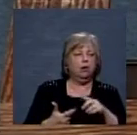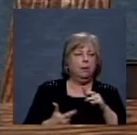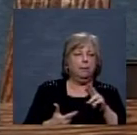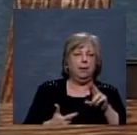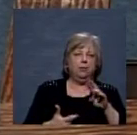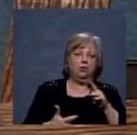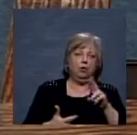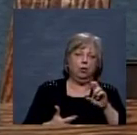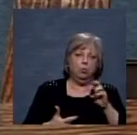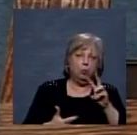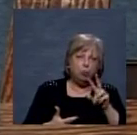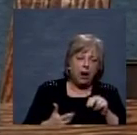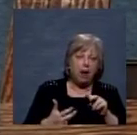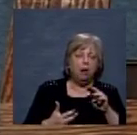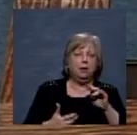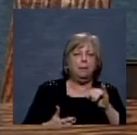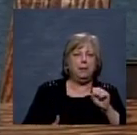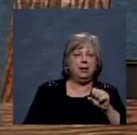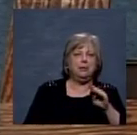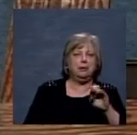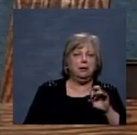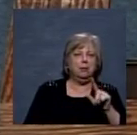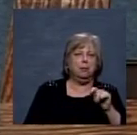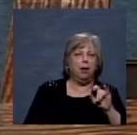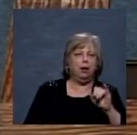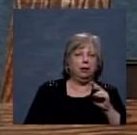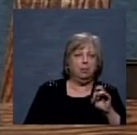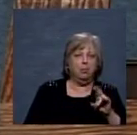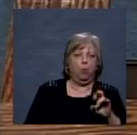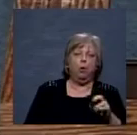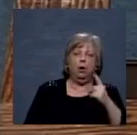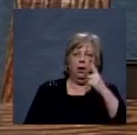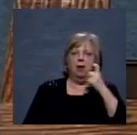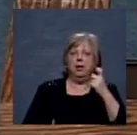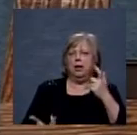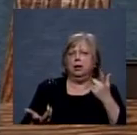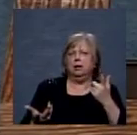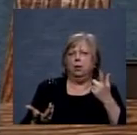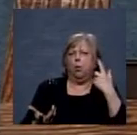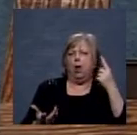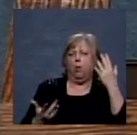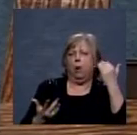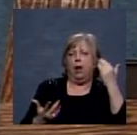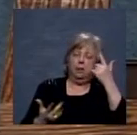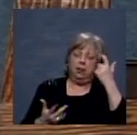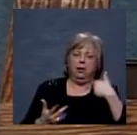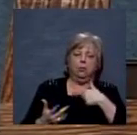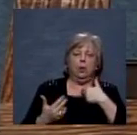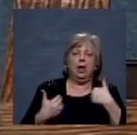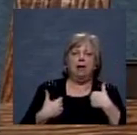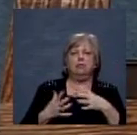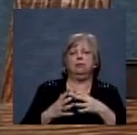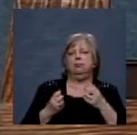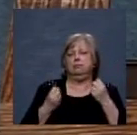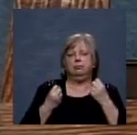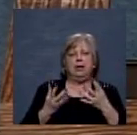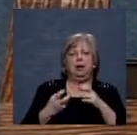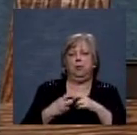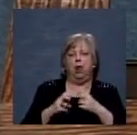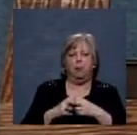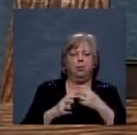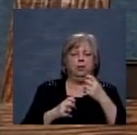Louise Baltimore, because we have a lot of problems in our area, in our neighborhood, with old houses